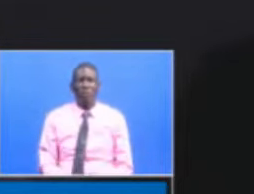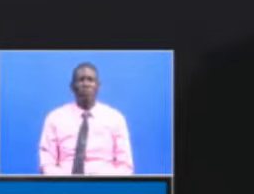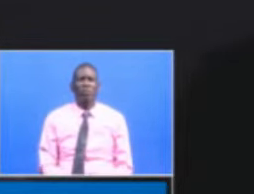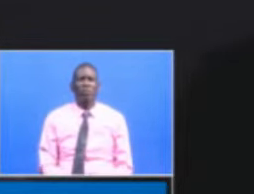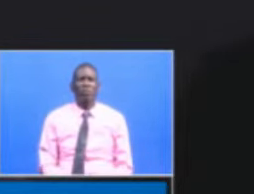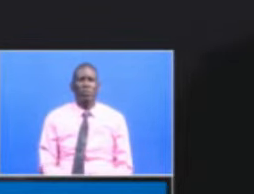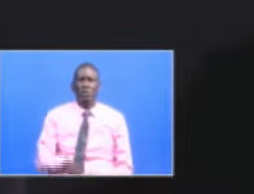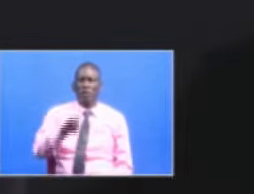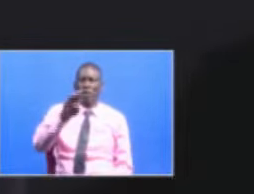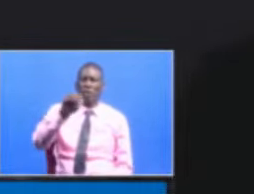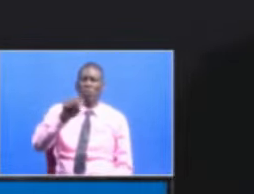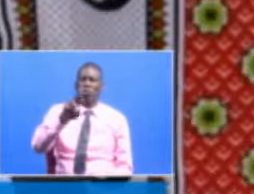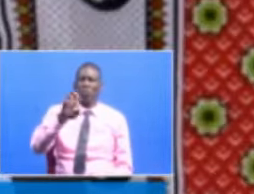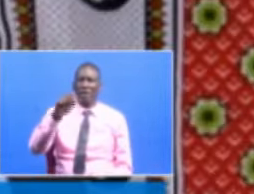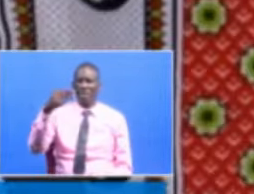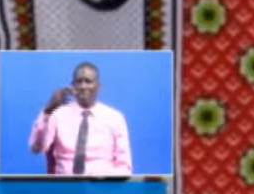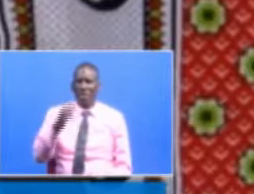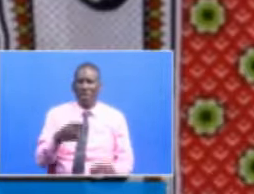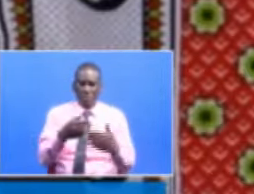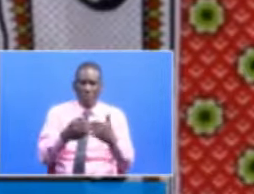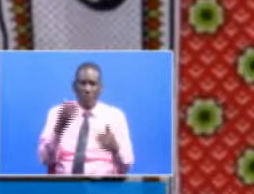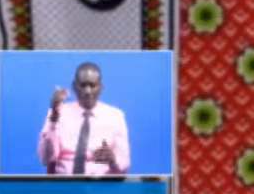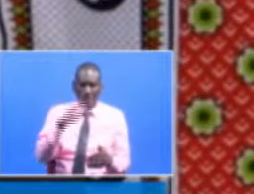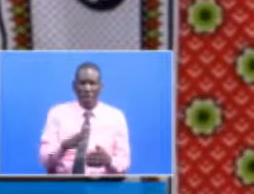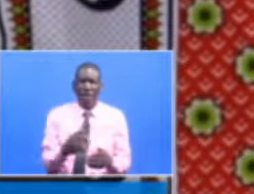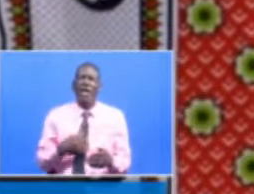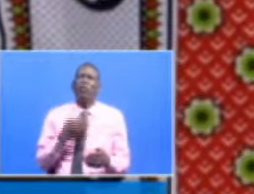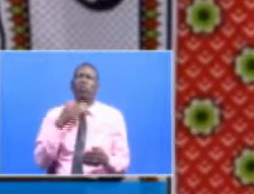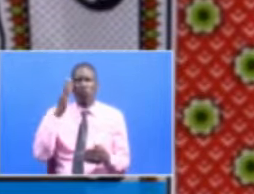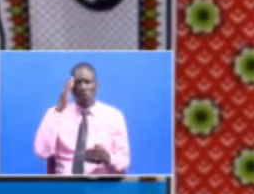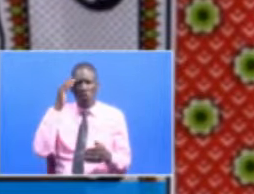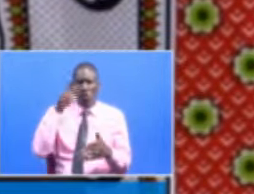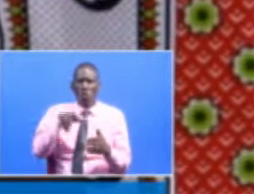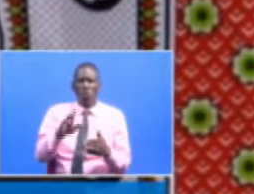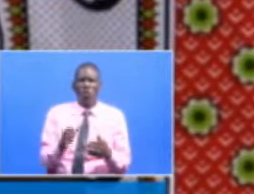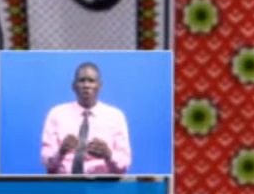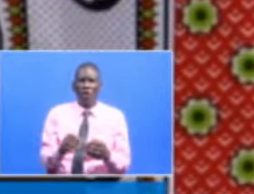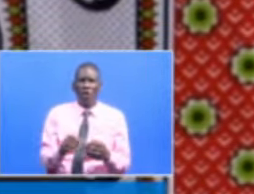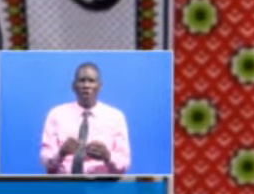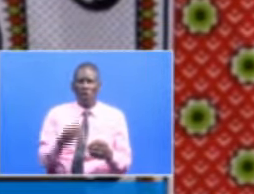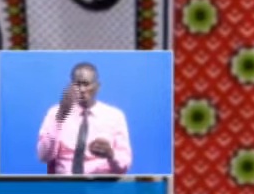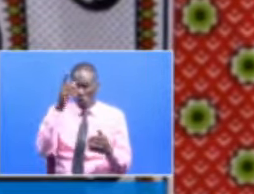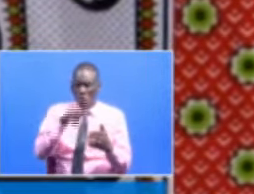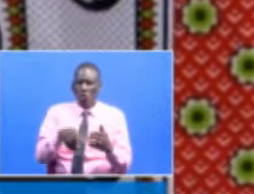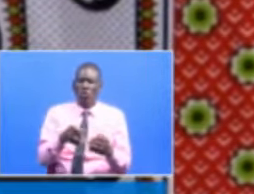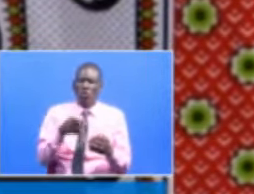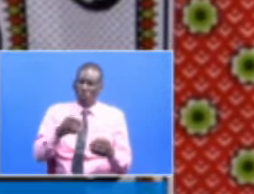Muraithi, kabla turudi labda kwa audience, ngependa kujua, what is your ask as young people?